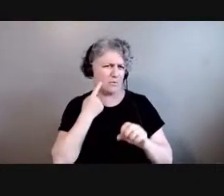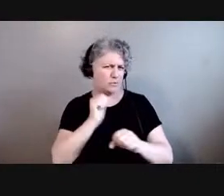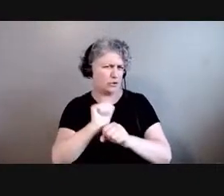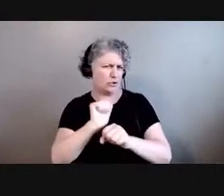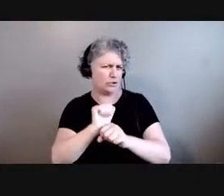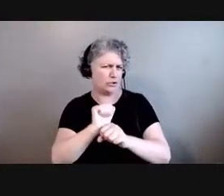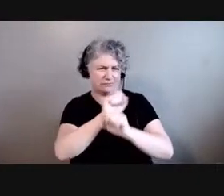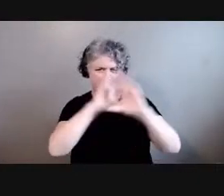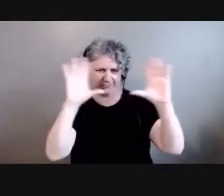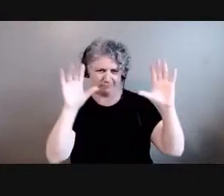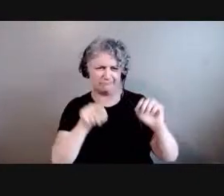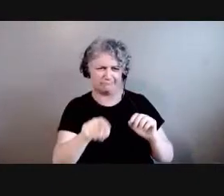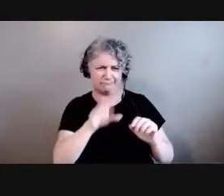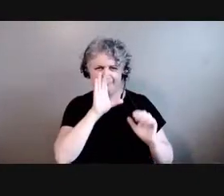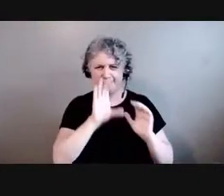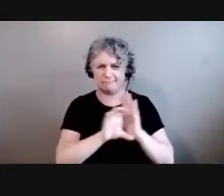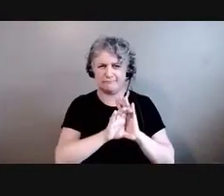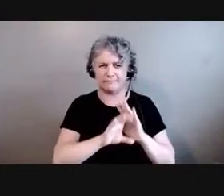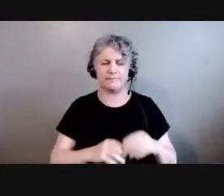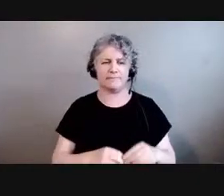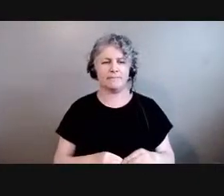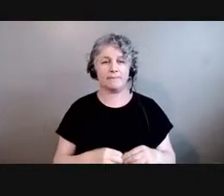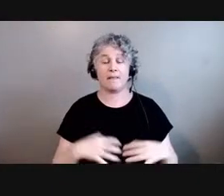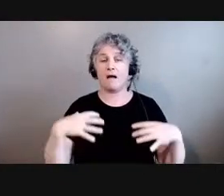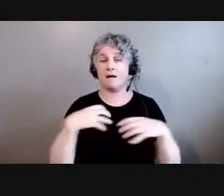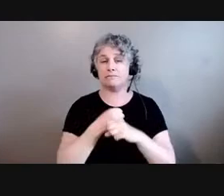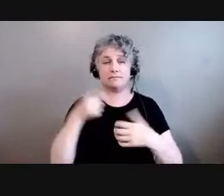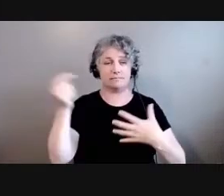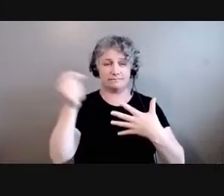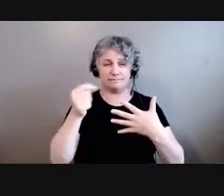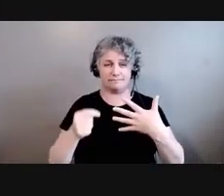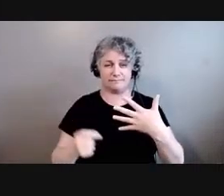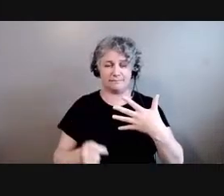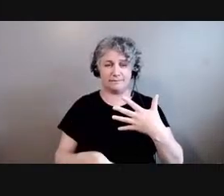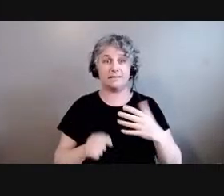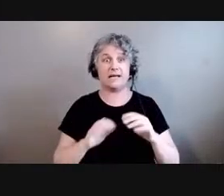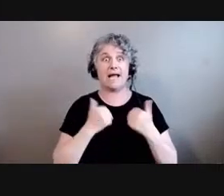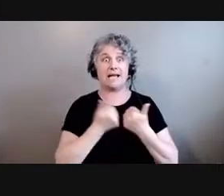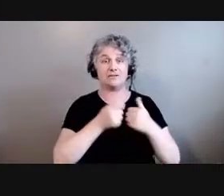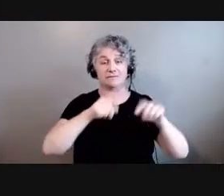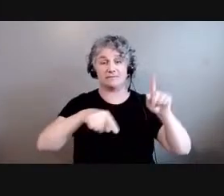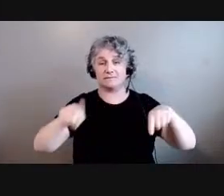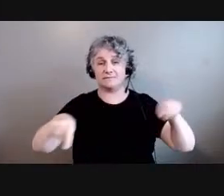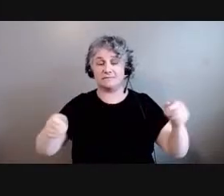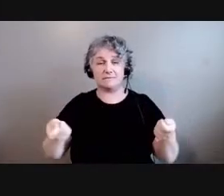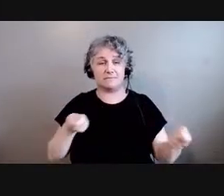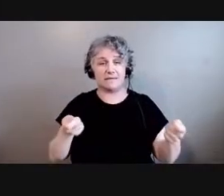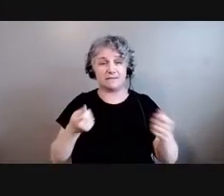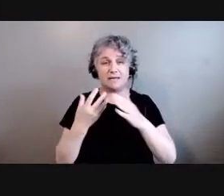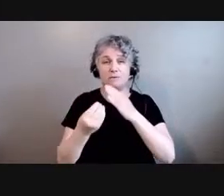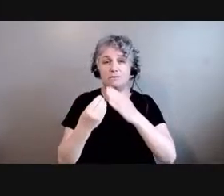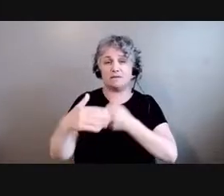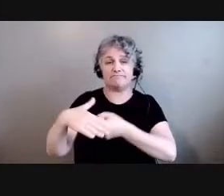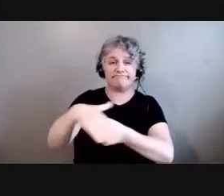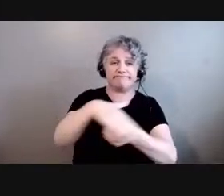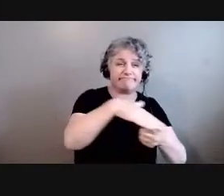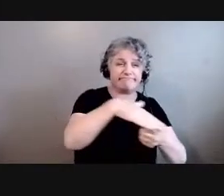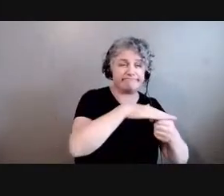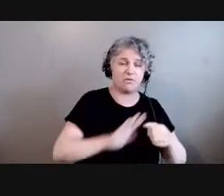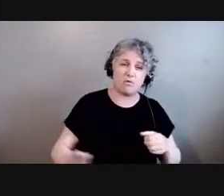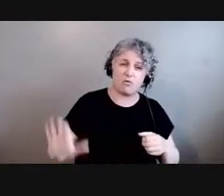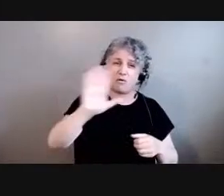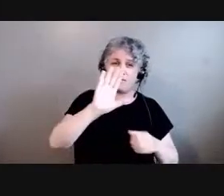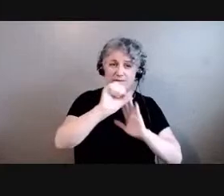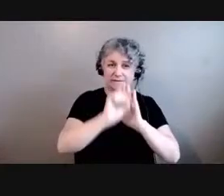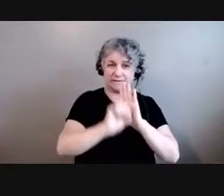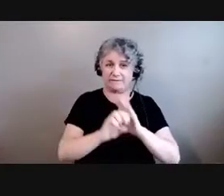So, concluding points. The variety of agencies that manage outdoor areas in Montana make assessing and